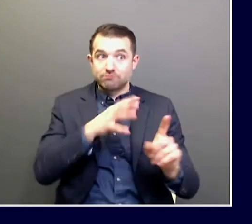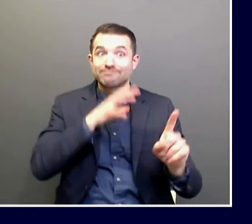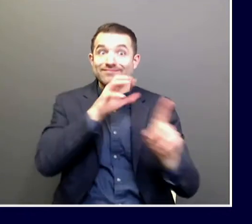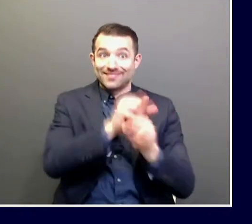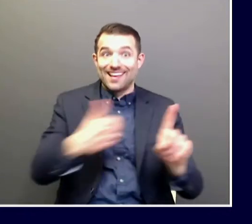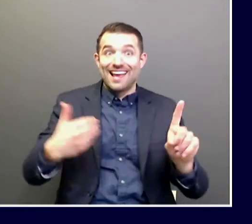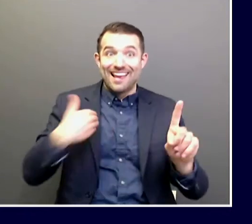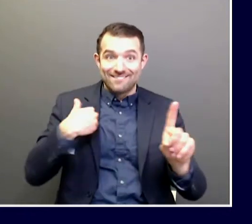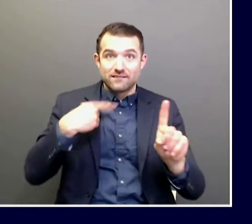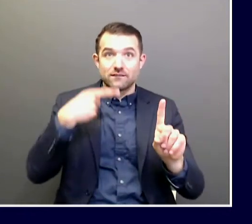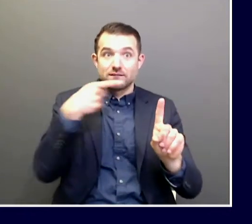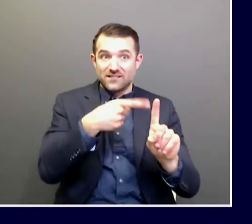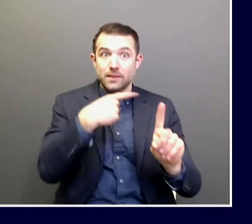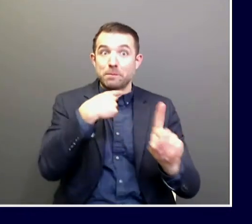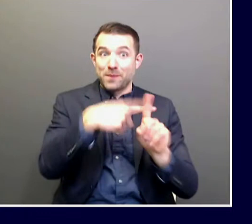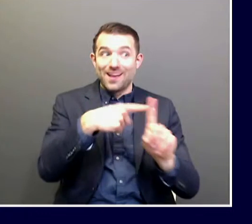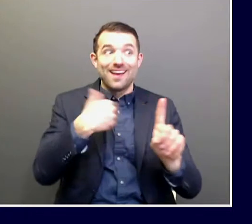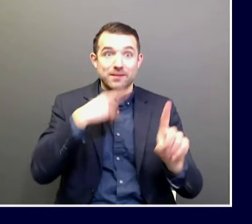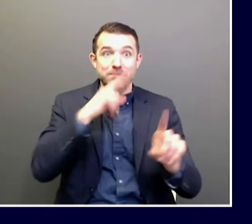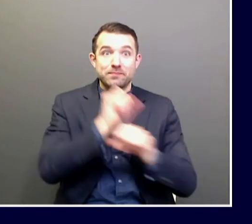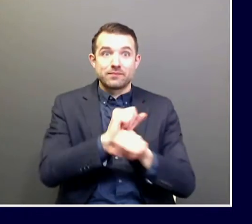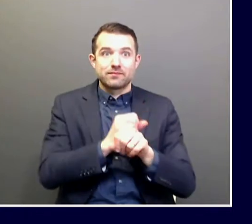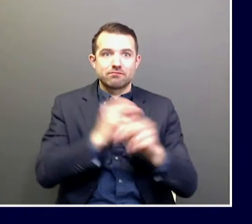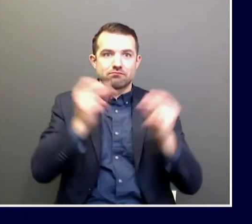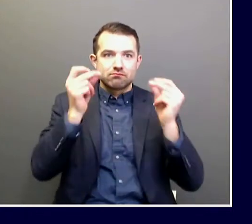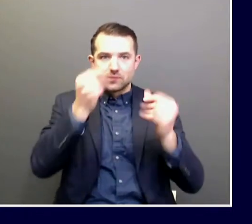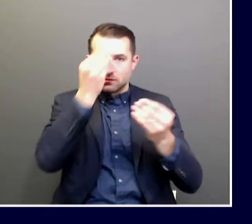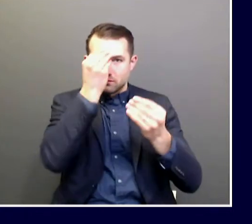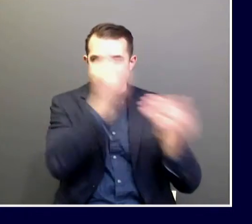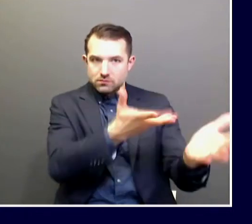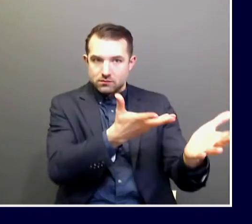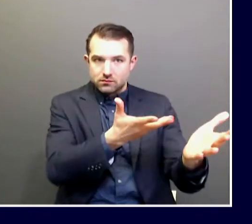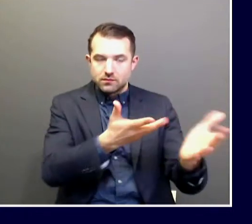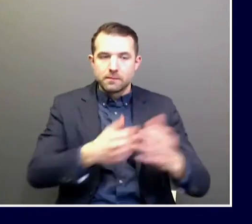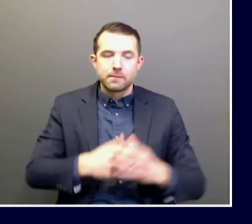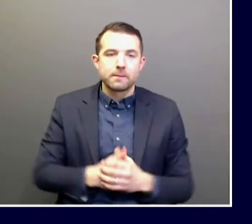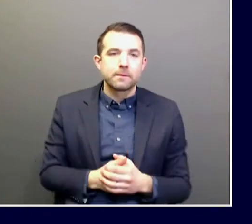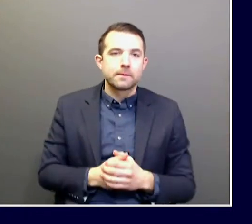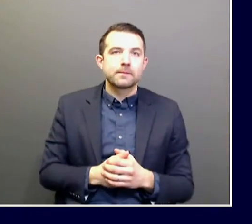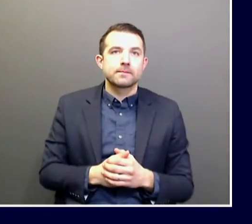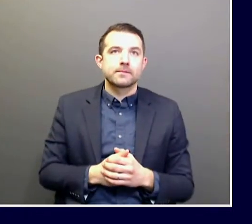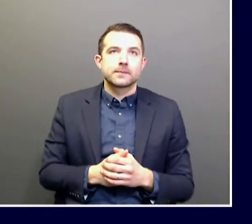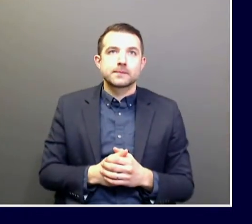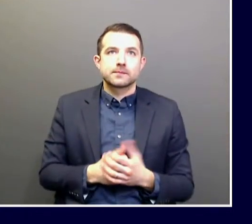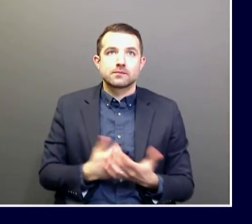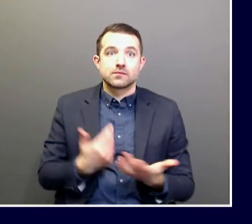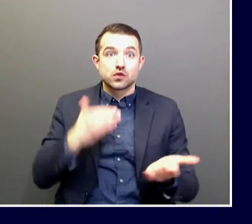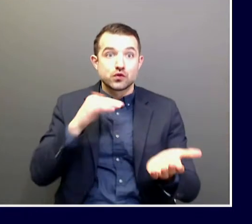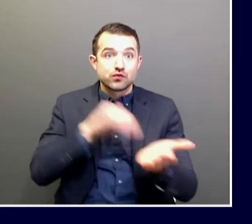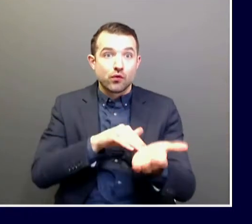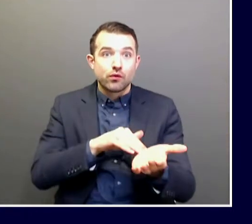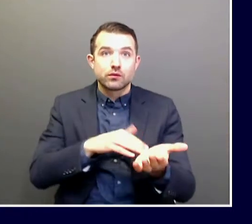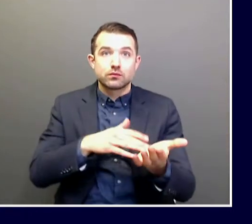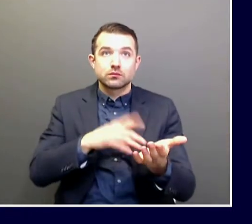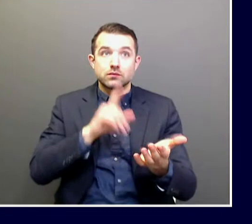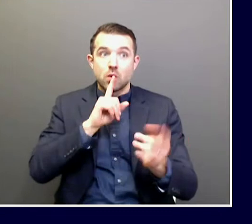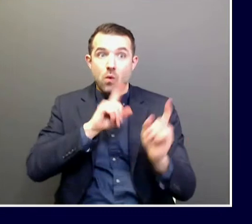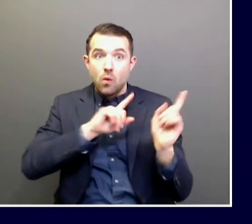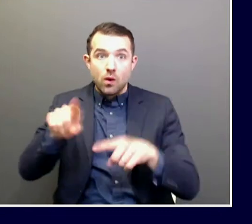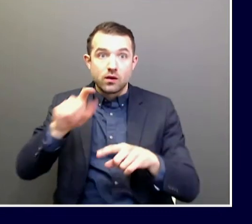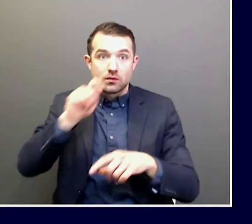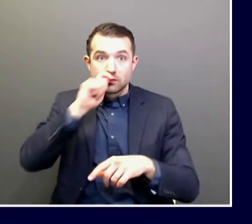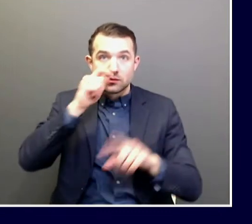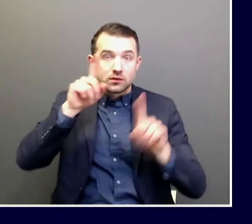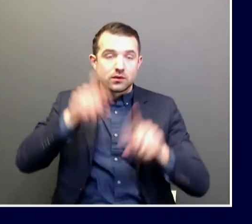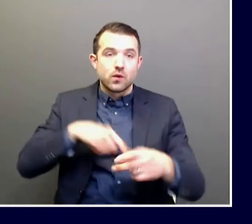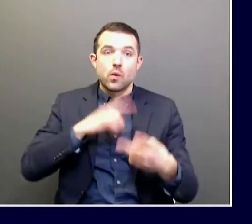test positive for COVID-19, you get notified perhaps by the clinician who ordered the test, probably, almost